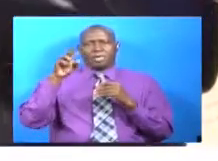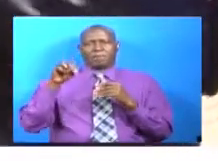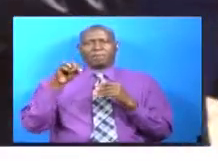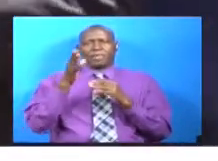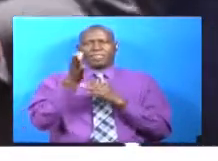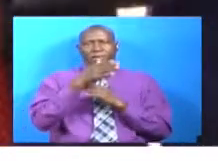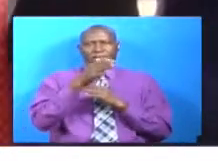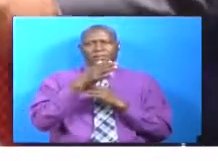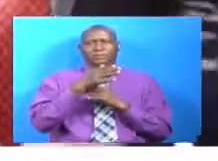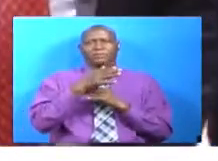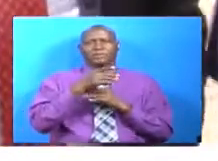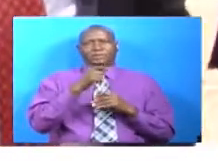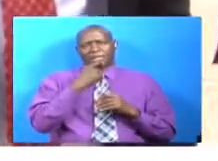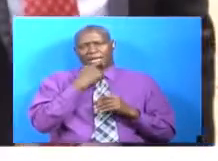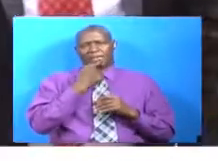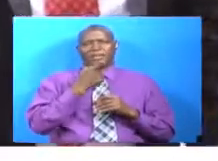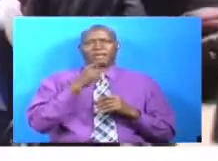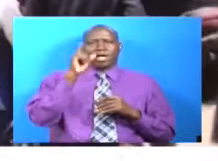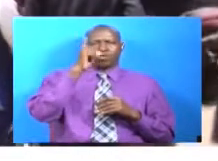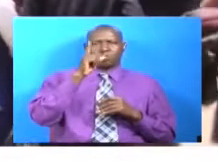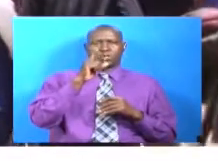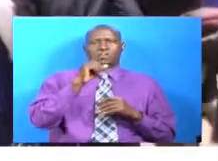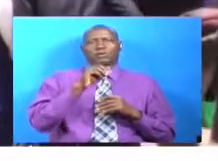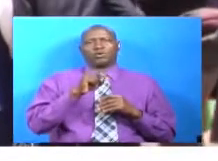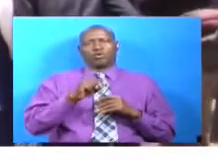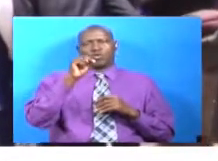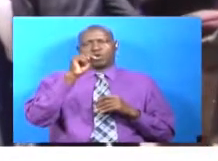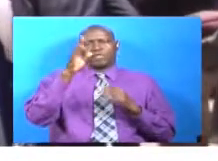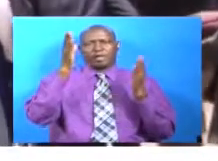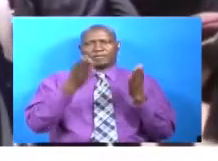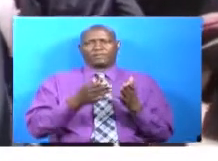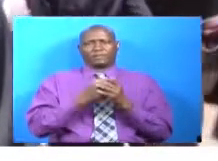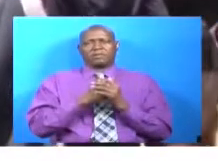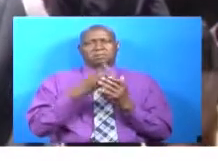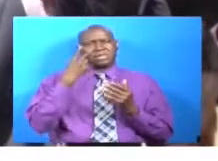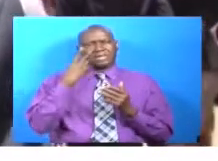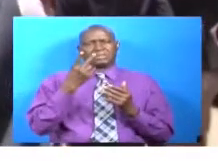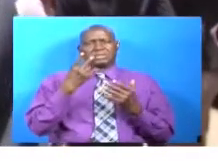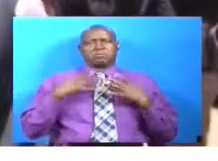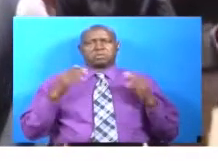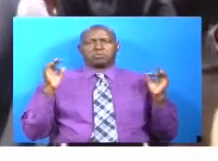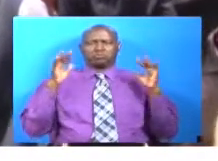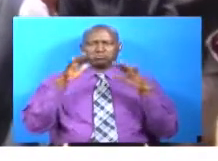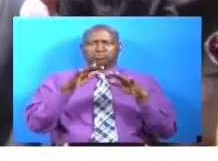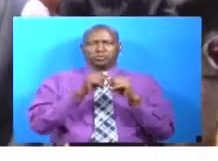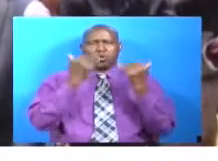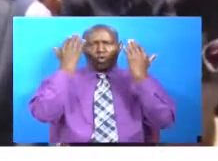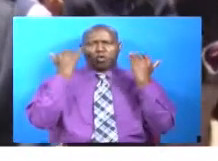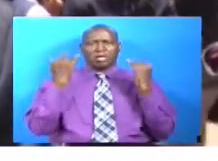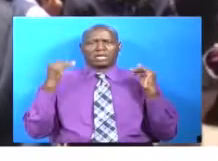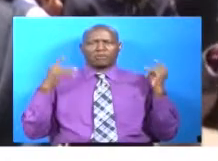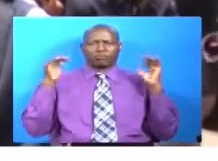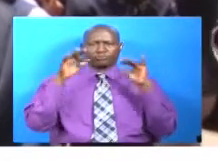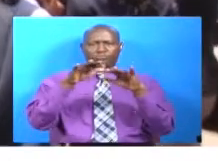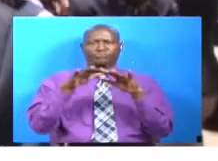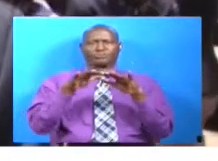Nairobi, Nyanza, North Rift, Eastern and Coastal Region. Turnout naona ikiwa mzuri sana. Nimeona mawakili wamejitokeza kweli kweli. Kuna